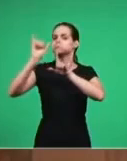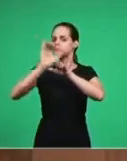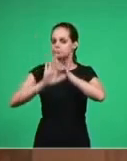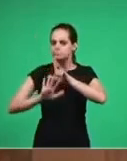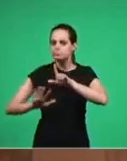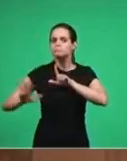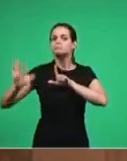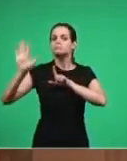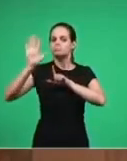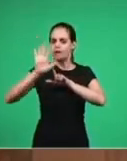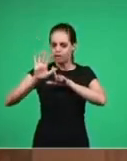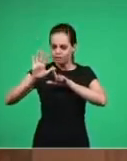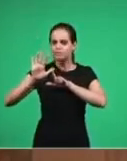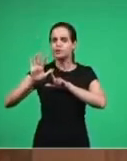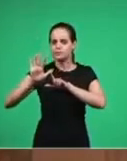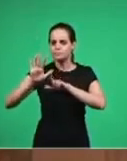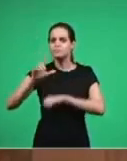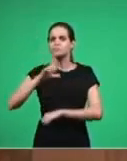going to provide